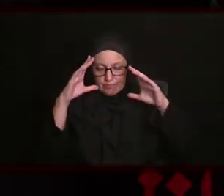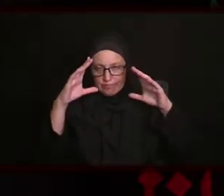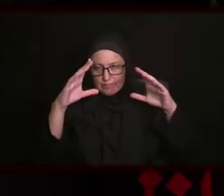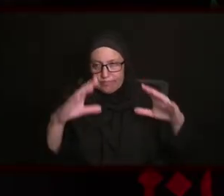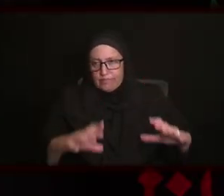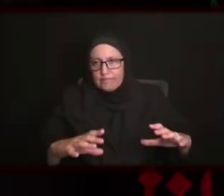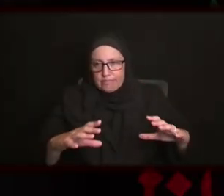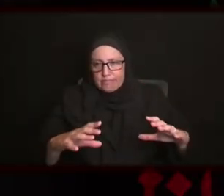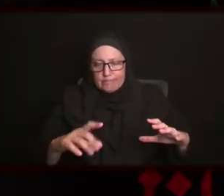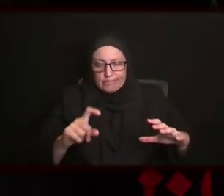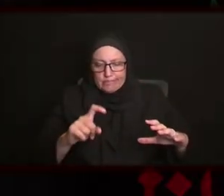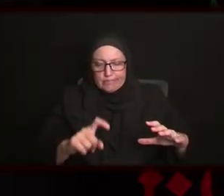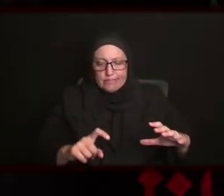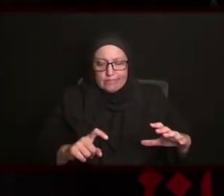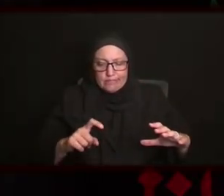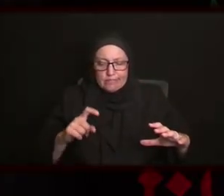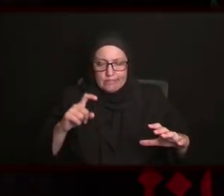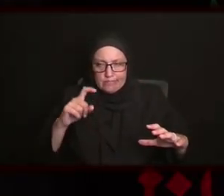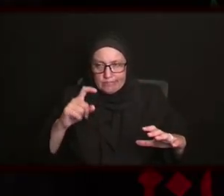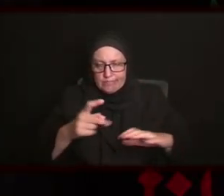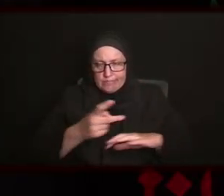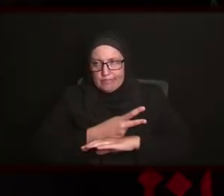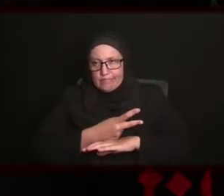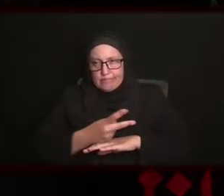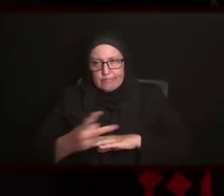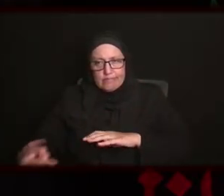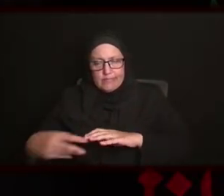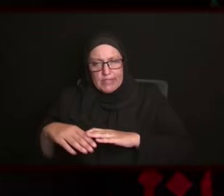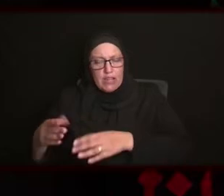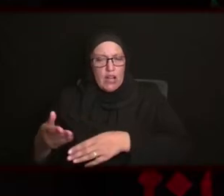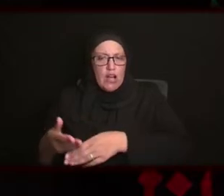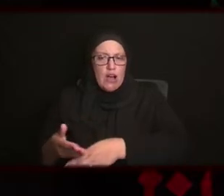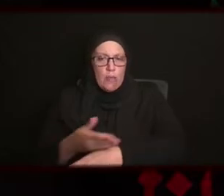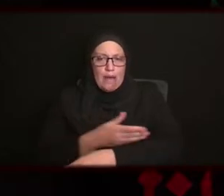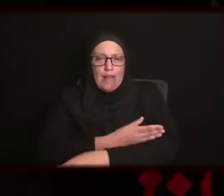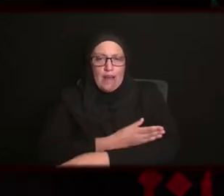laid on the sands of Karbala for